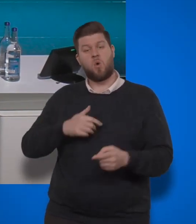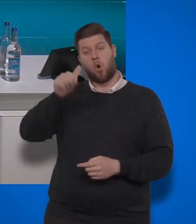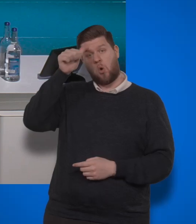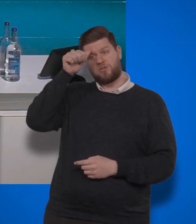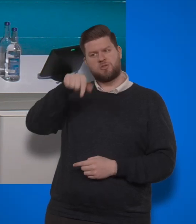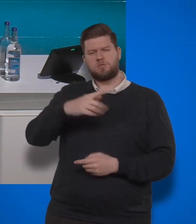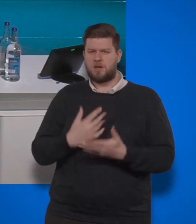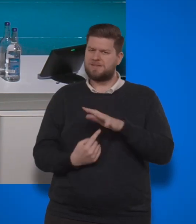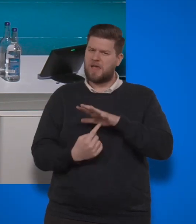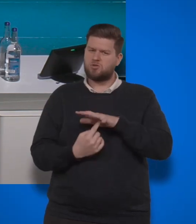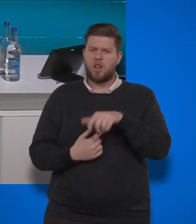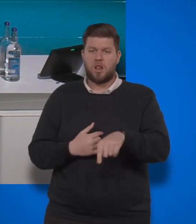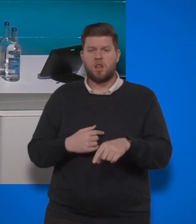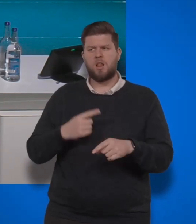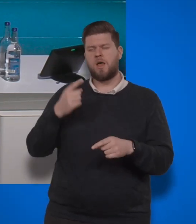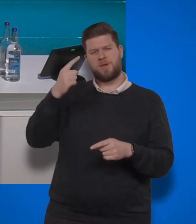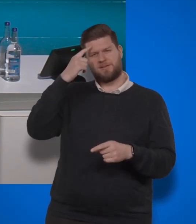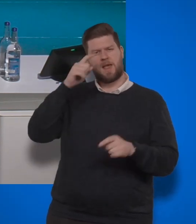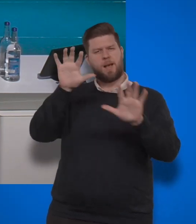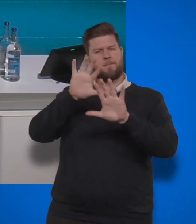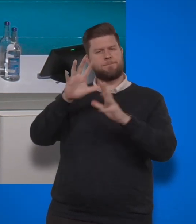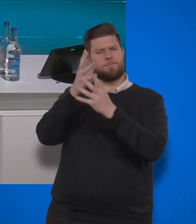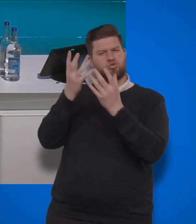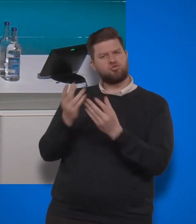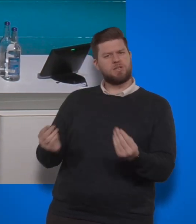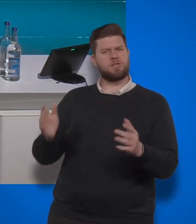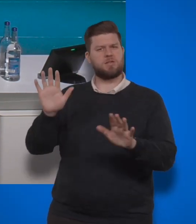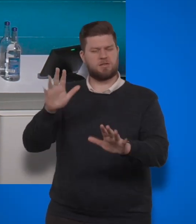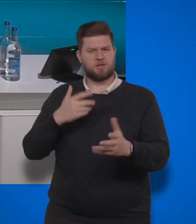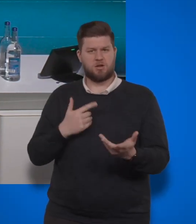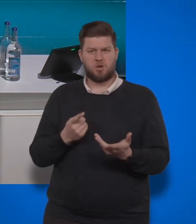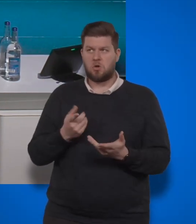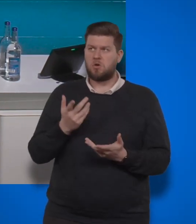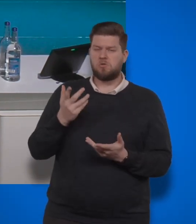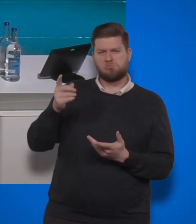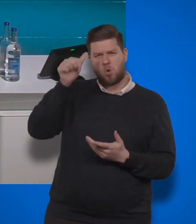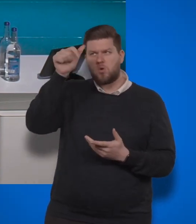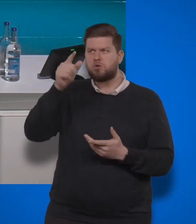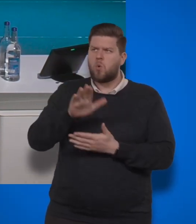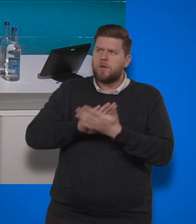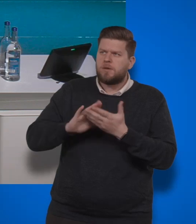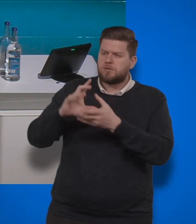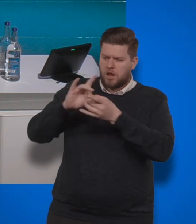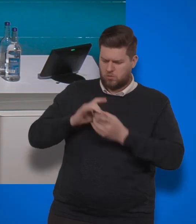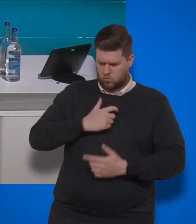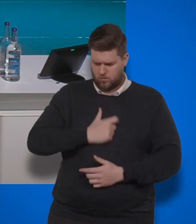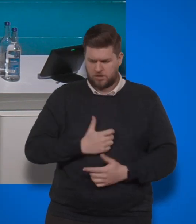part, the mystery of consciousness is a central part, it seems to me, of what it means to be human.